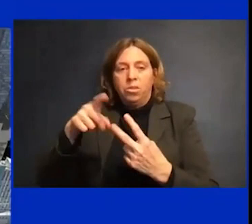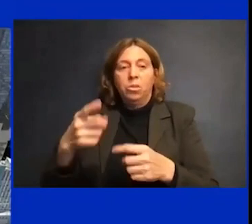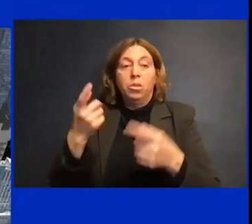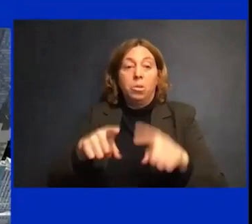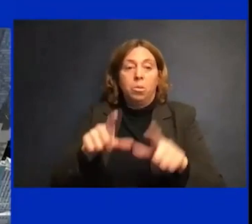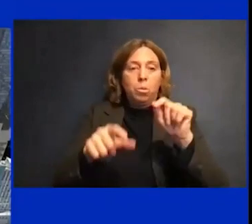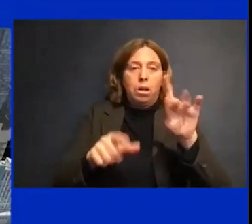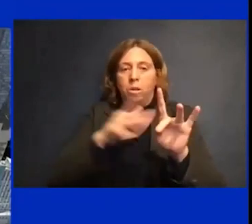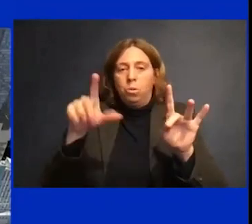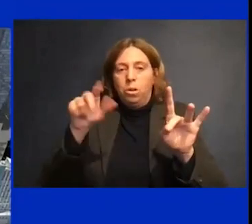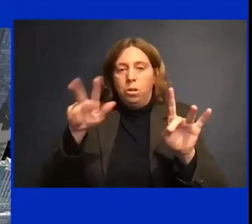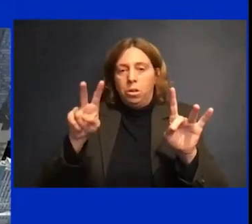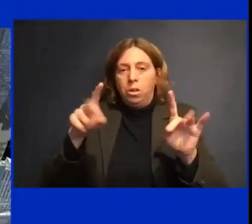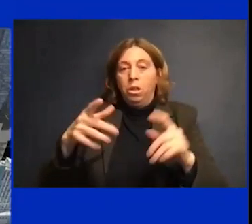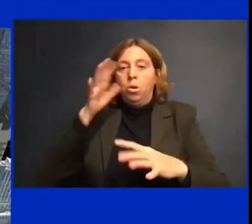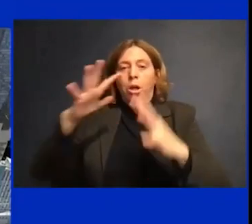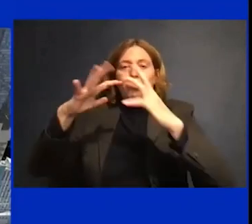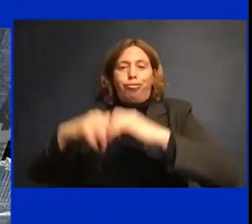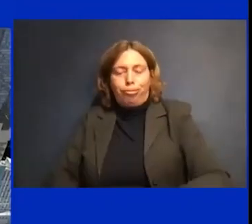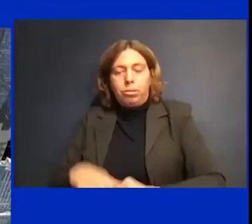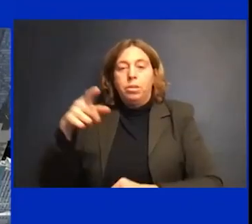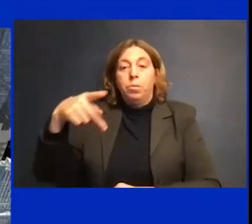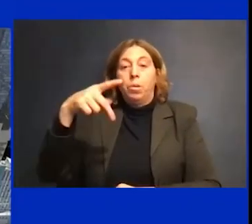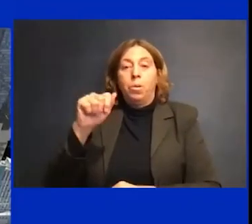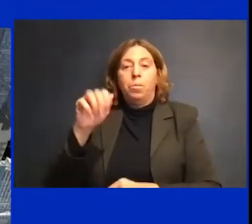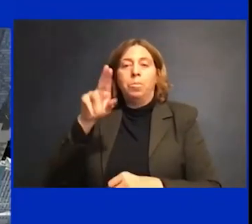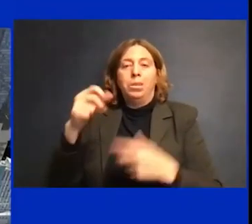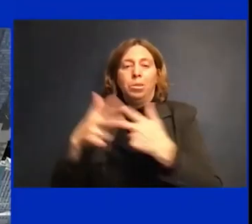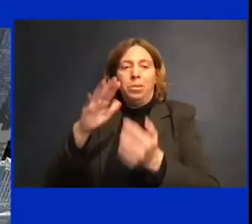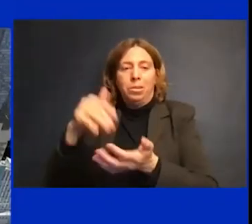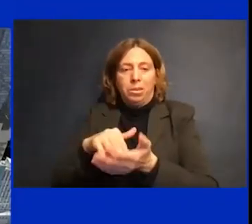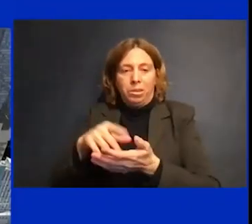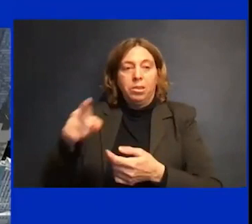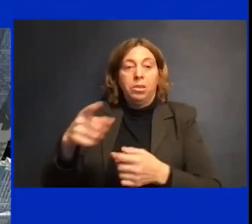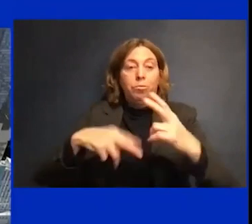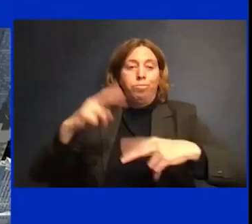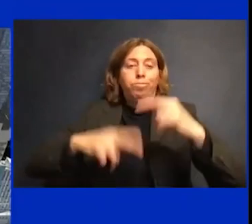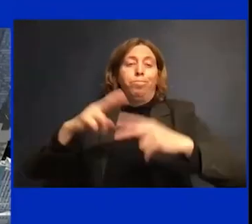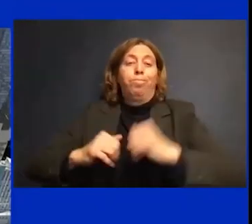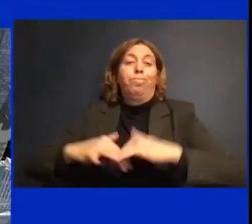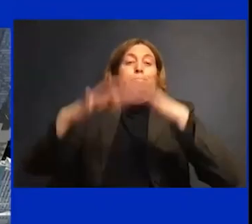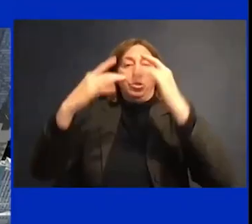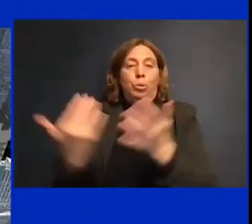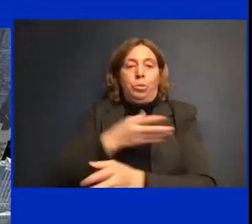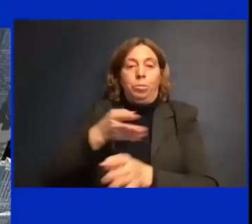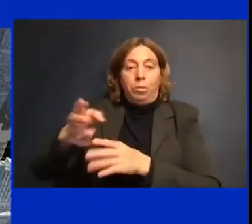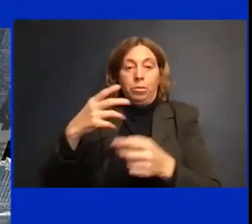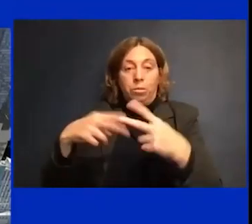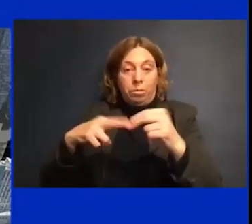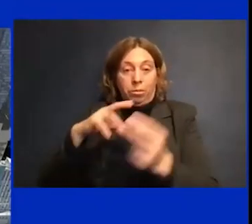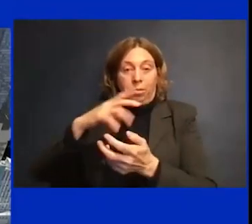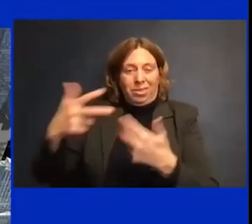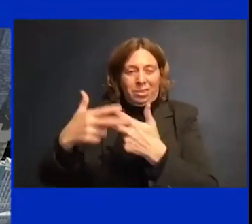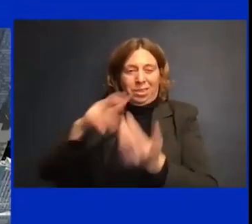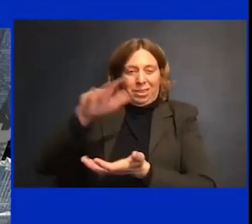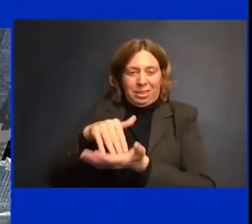2032, will consist of demolition of the existing Port Authority bus terminal, construction of the new main terminal, as well as the